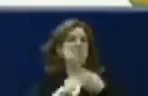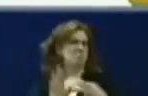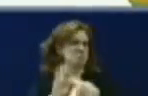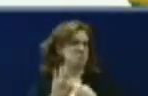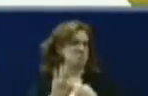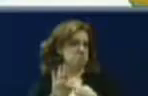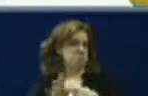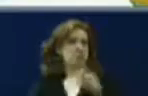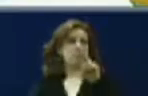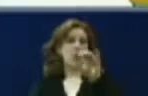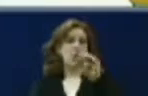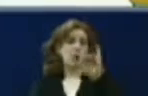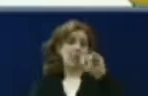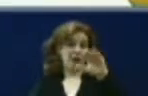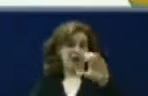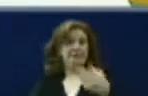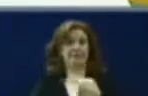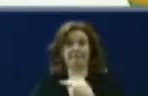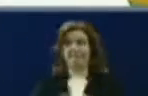demonstration of the robotics.